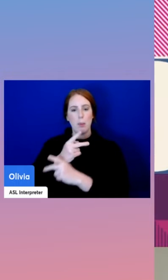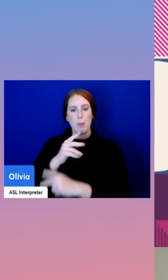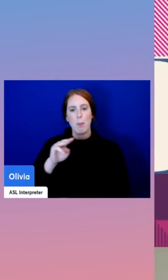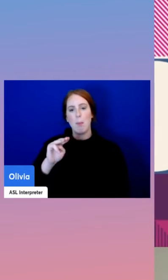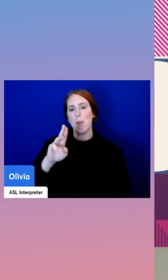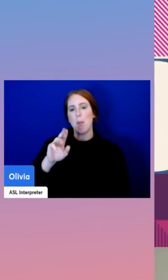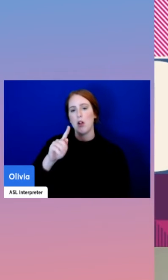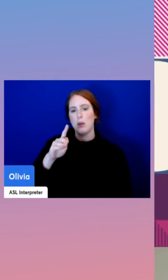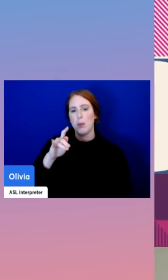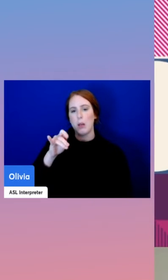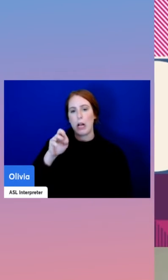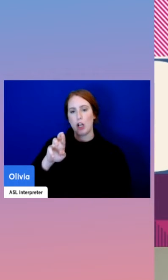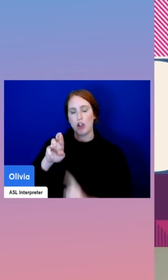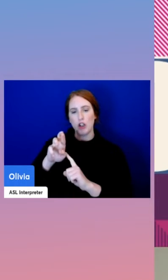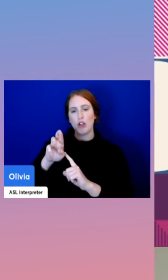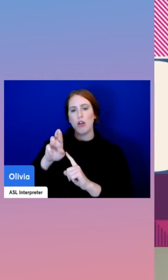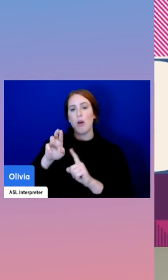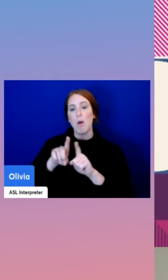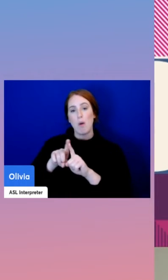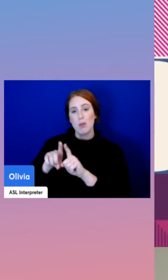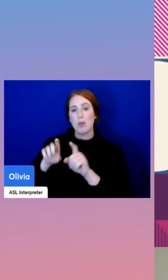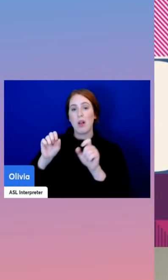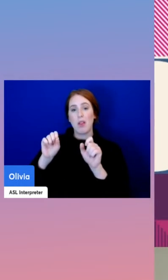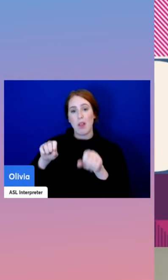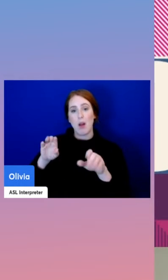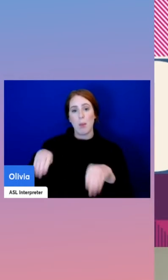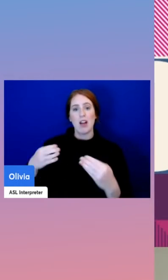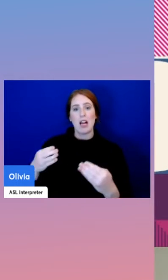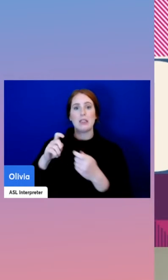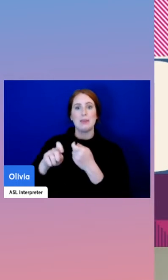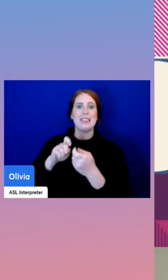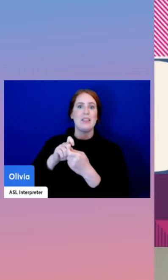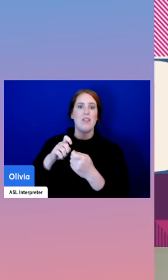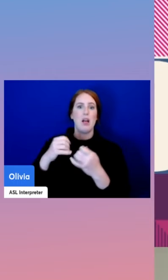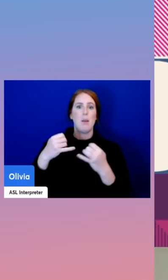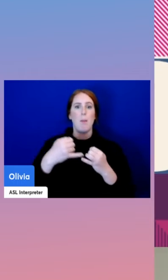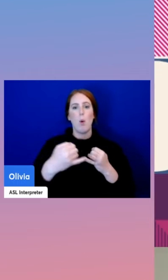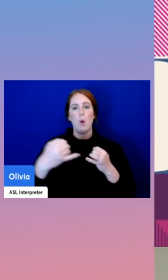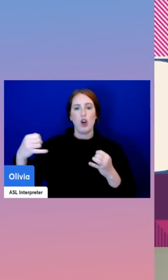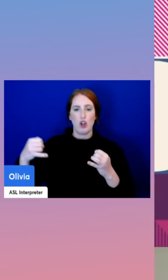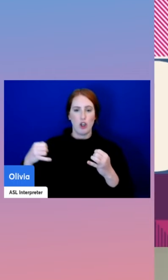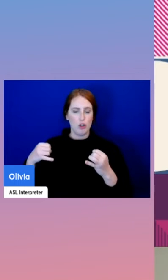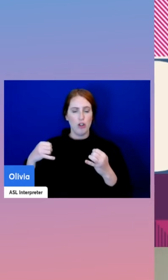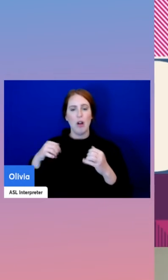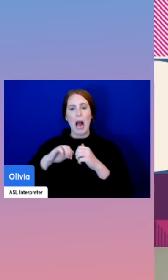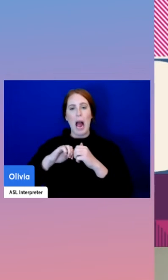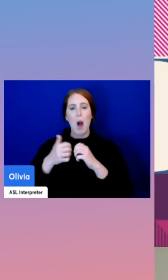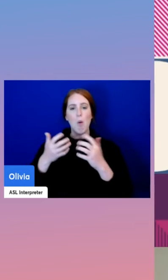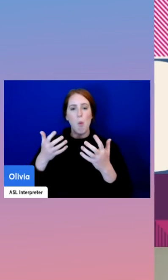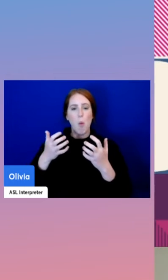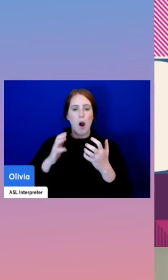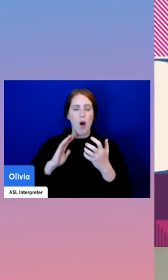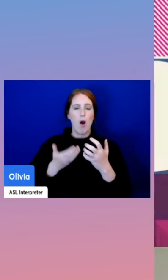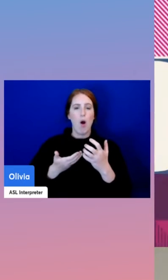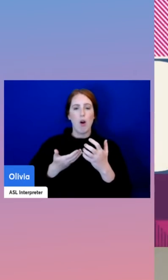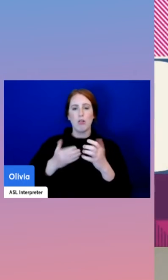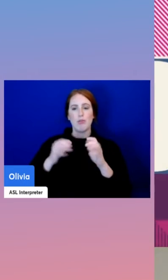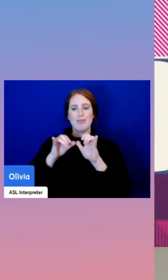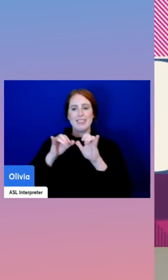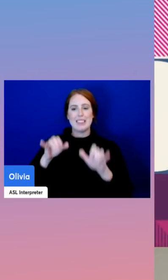provide a specific border for how we want our instances to perform as